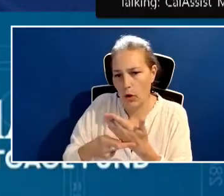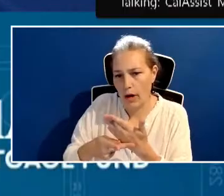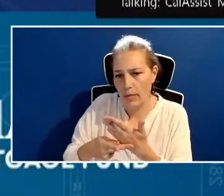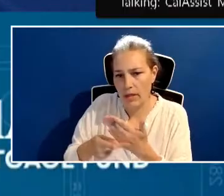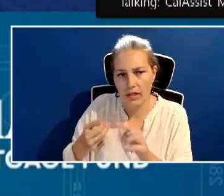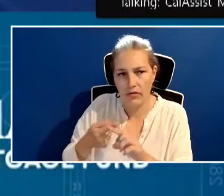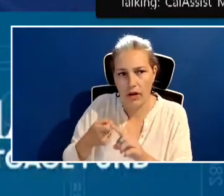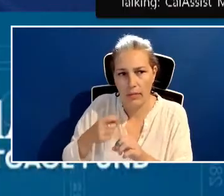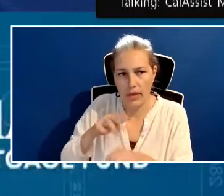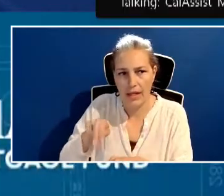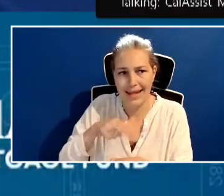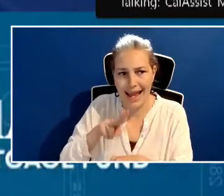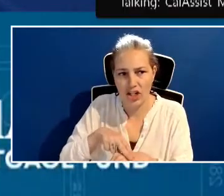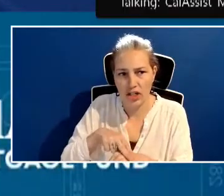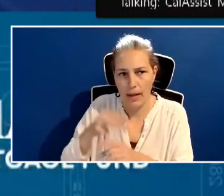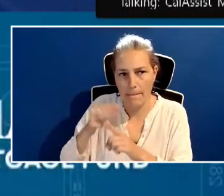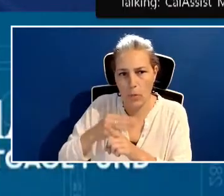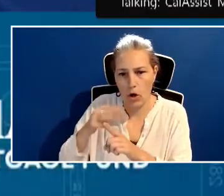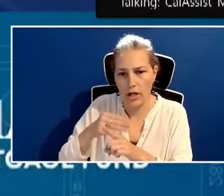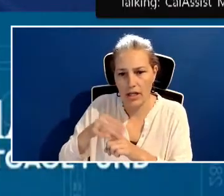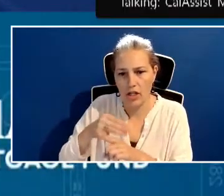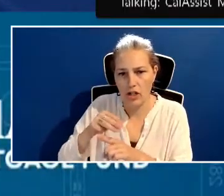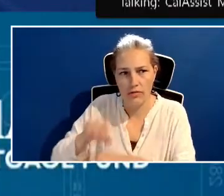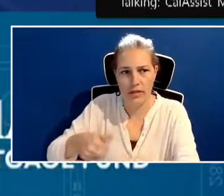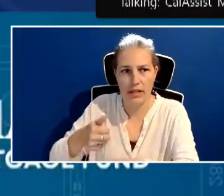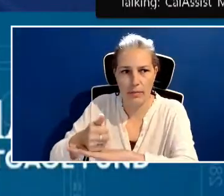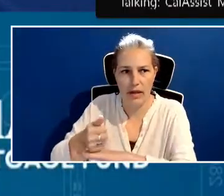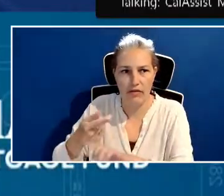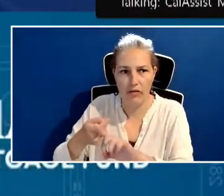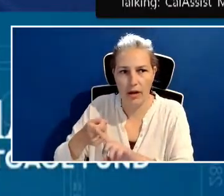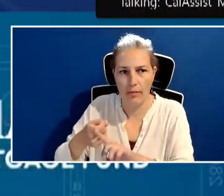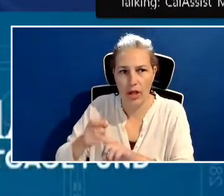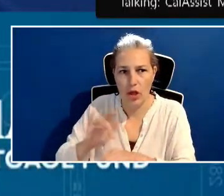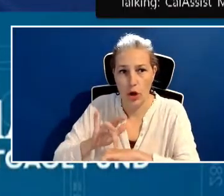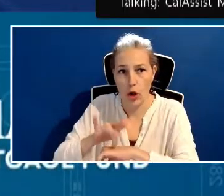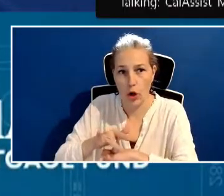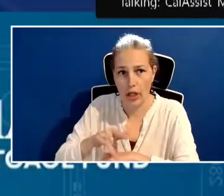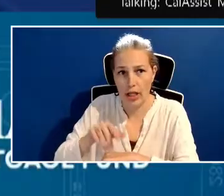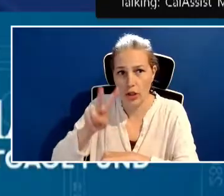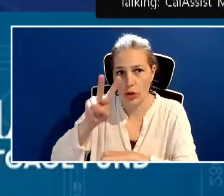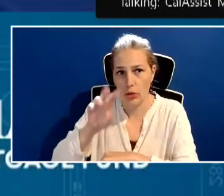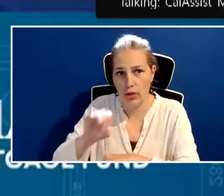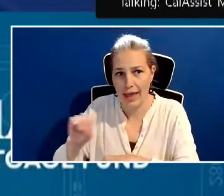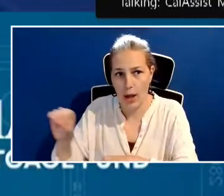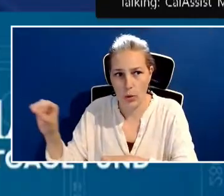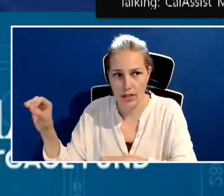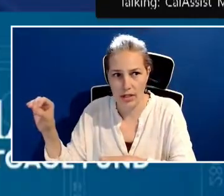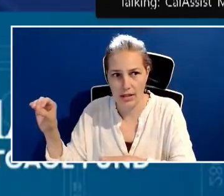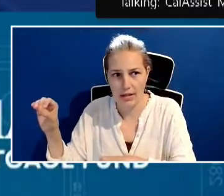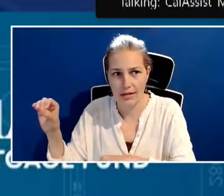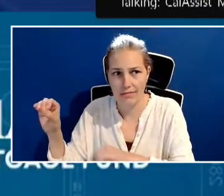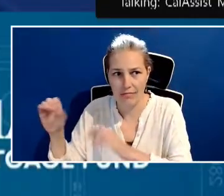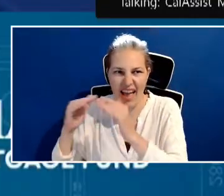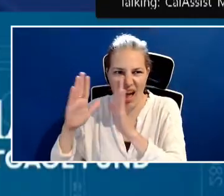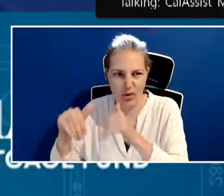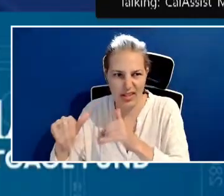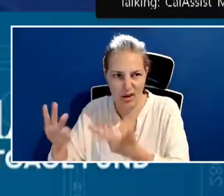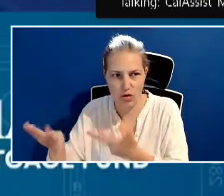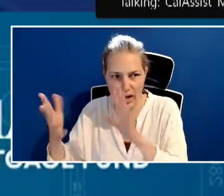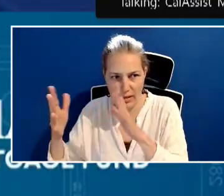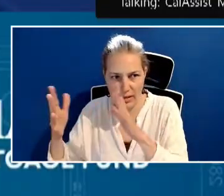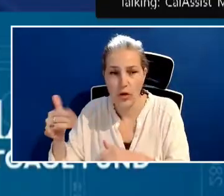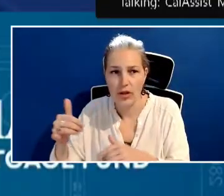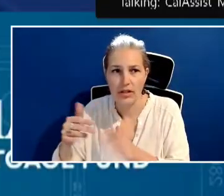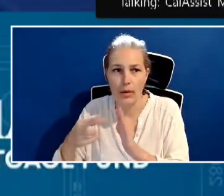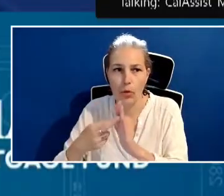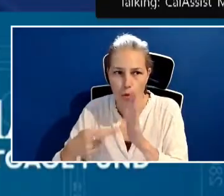mortgage settlement from the early 2000s with the housing crisis. And there are parameters about how those funds can be used. And one of those is we pay